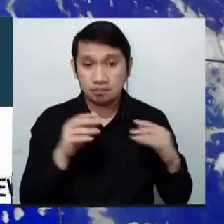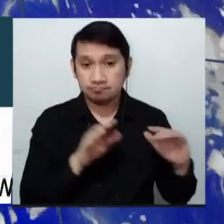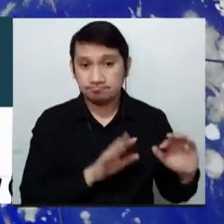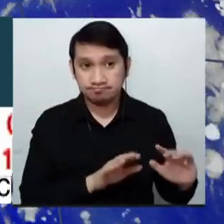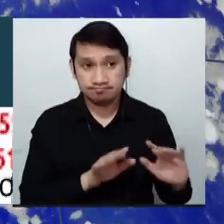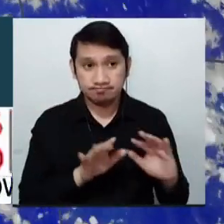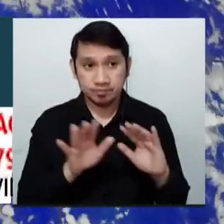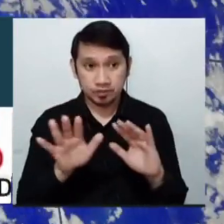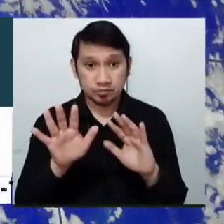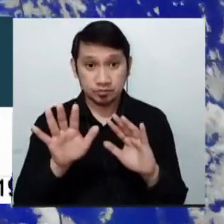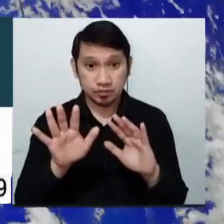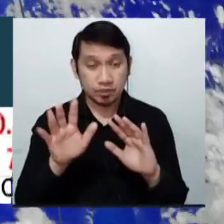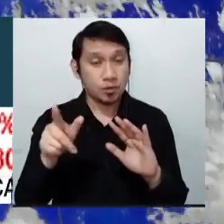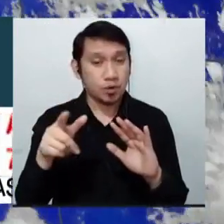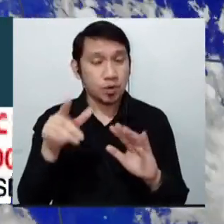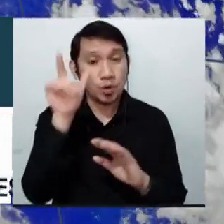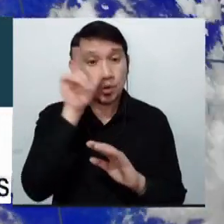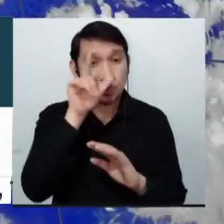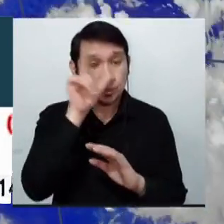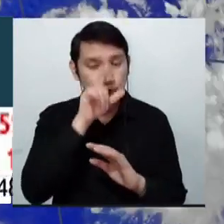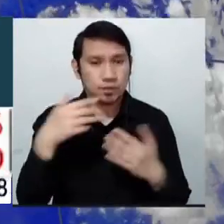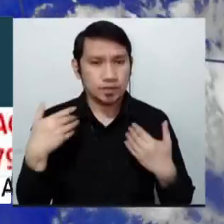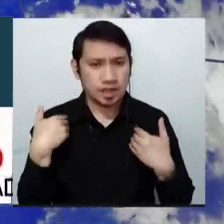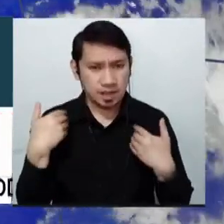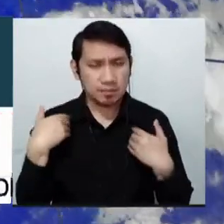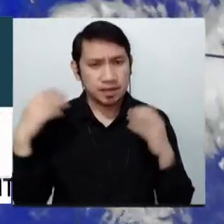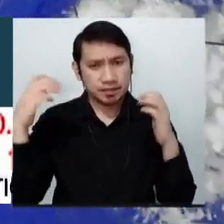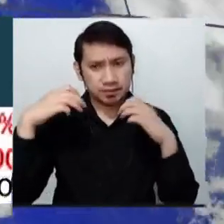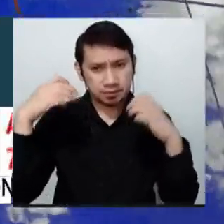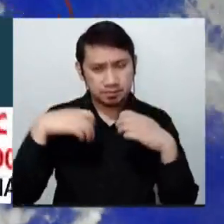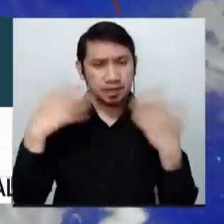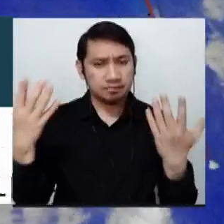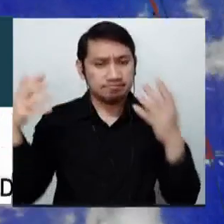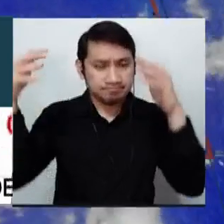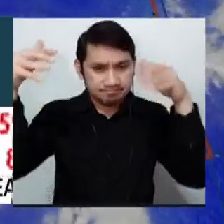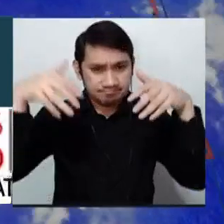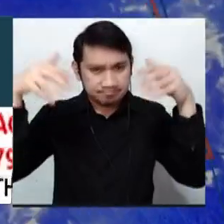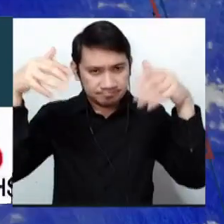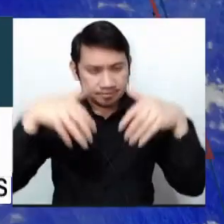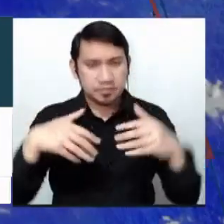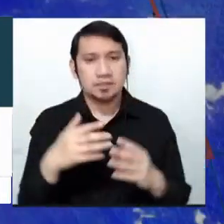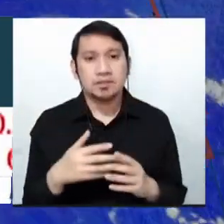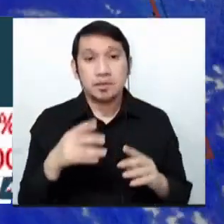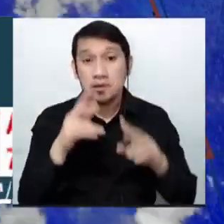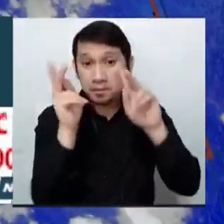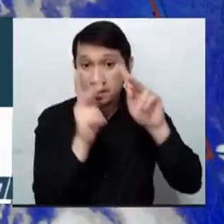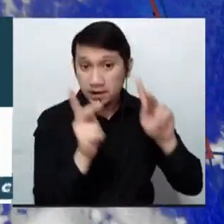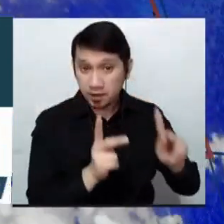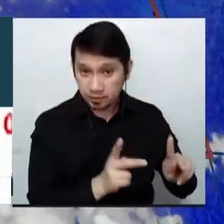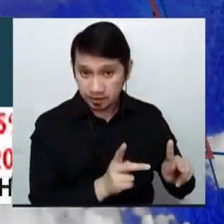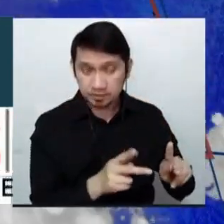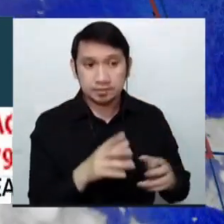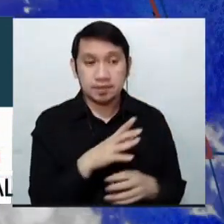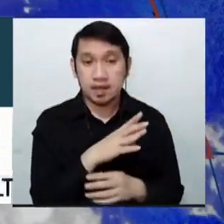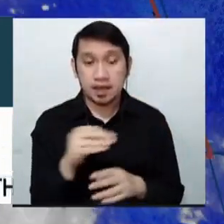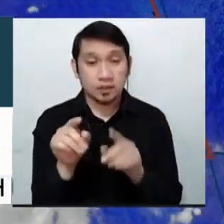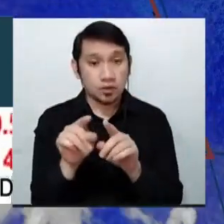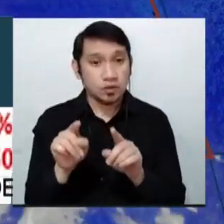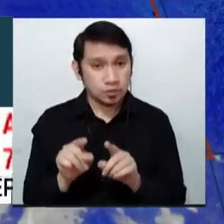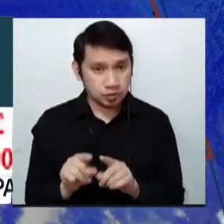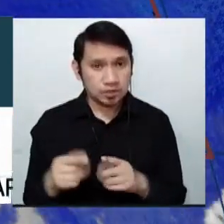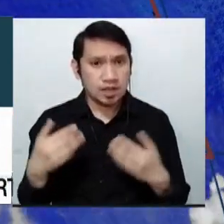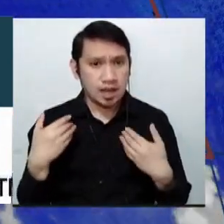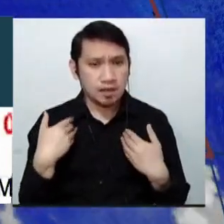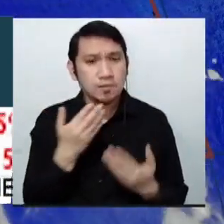of Luzon, and we're expecting a cloudy sky with scattered rain showers and thunderstorm over Palawan area. Meanwhile, a generally fair